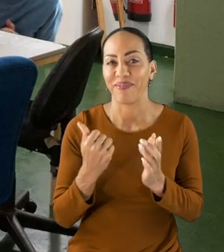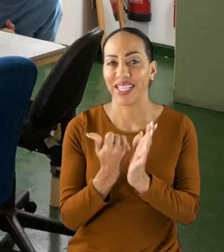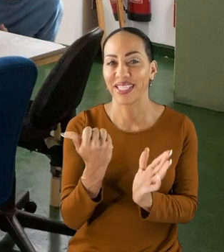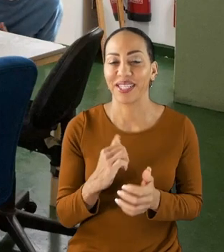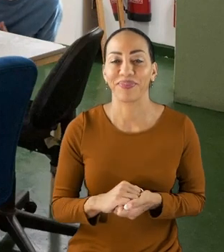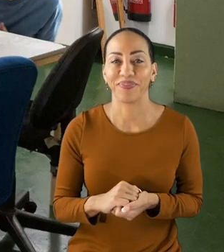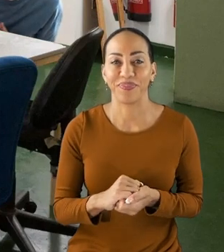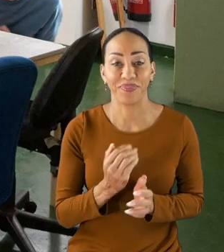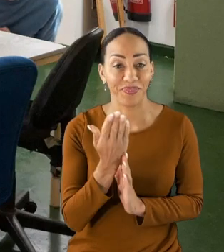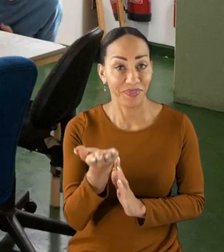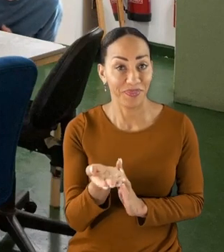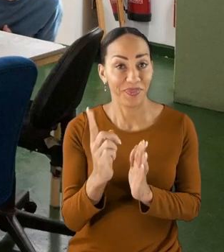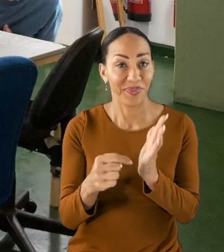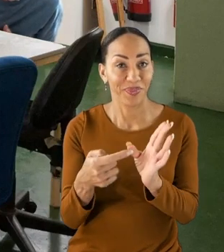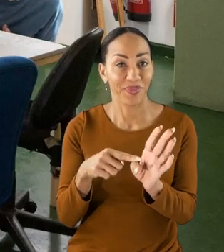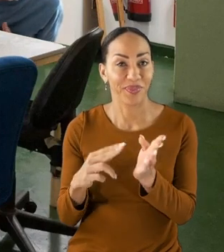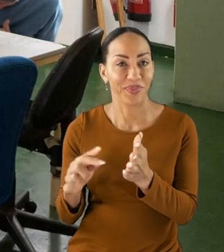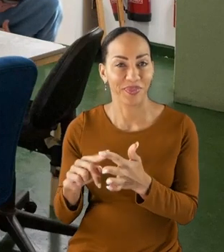That's over to you, Jane. Do you want to?